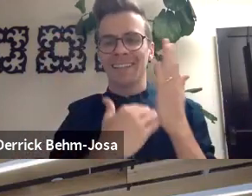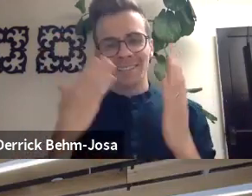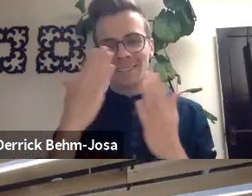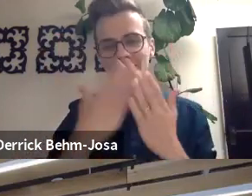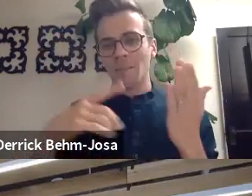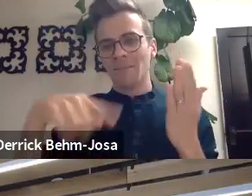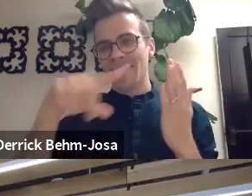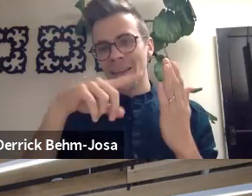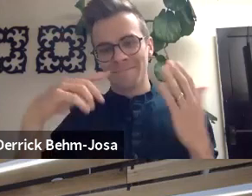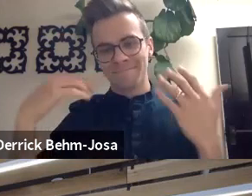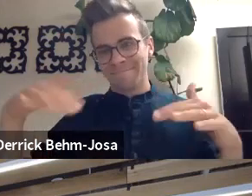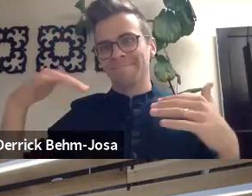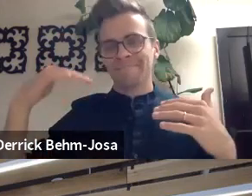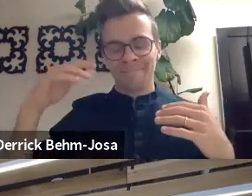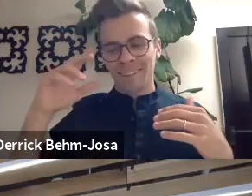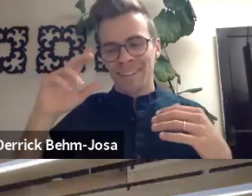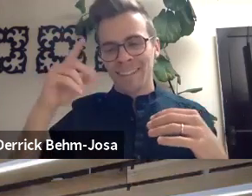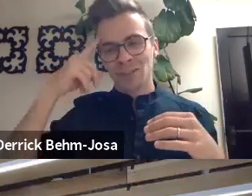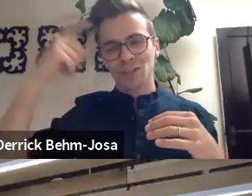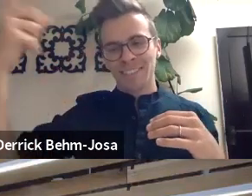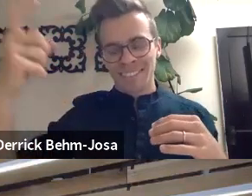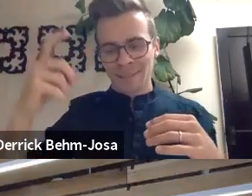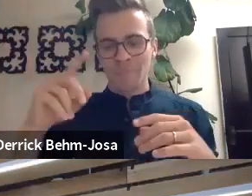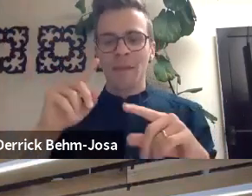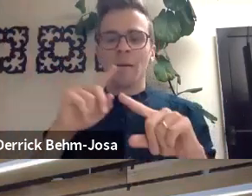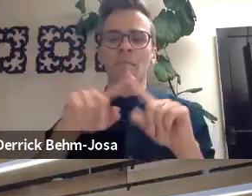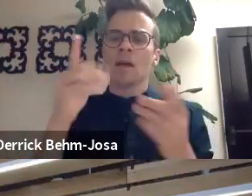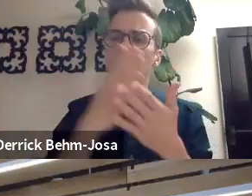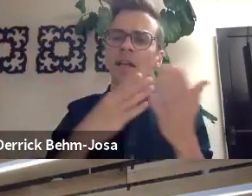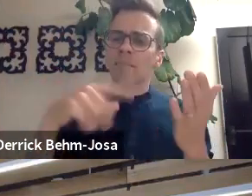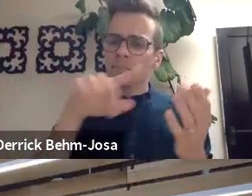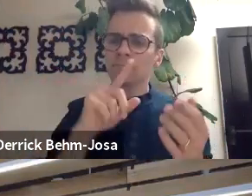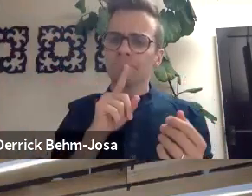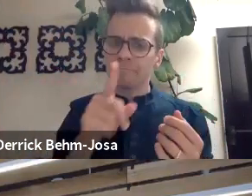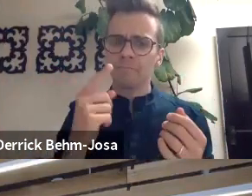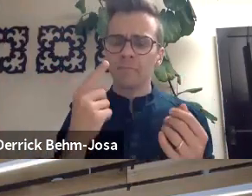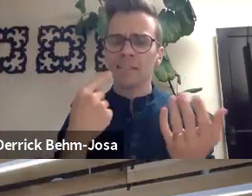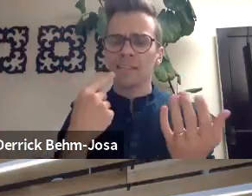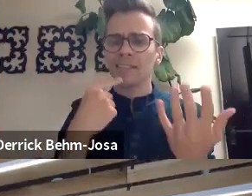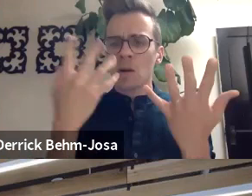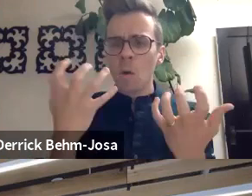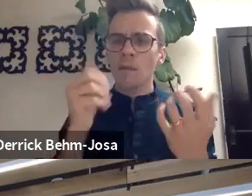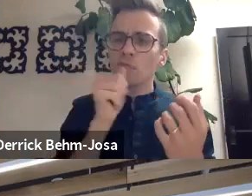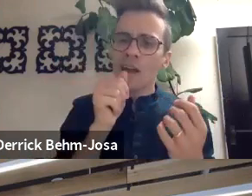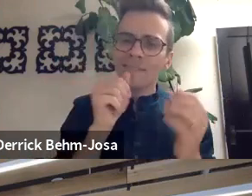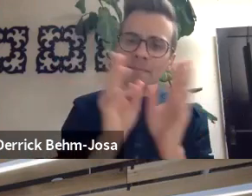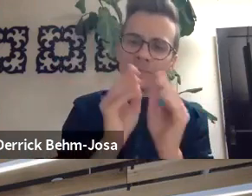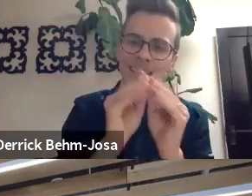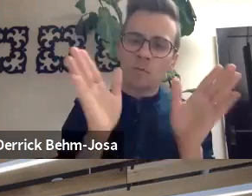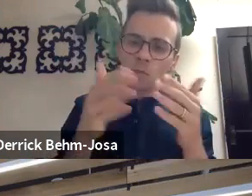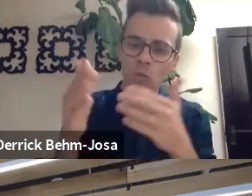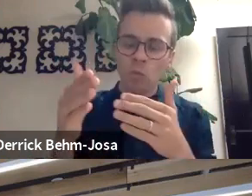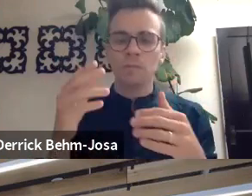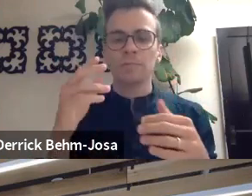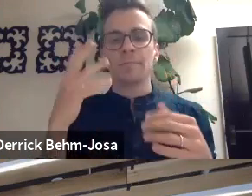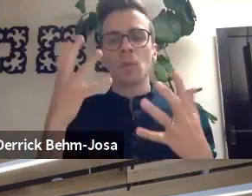of their wishes. They created a wish list, and some of them were pretty outlandish, but some of them were